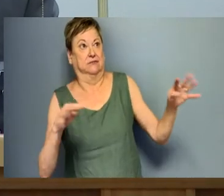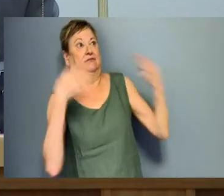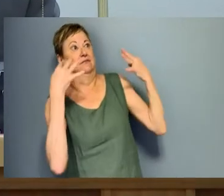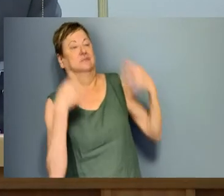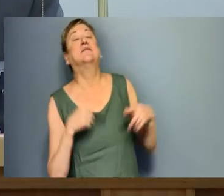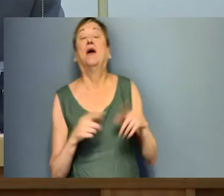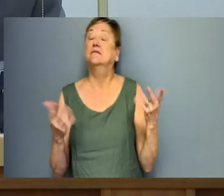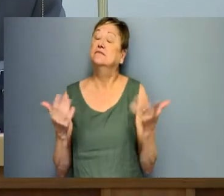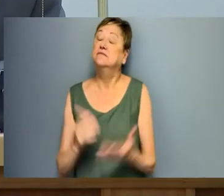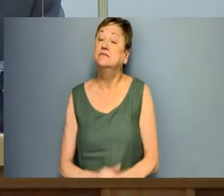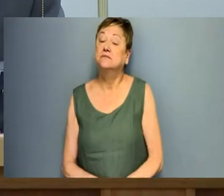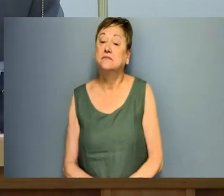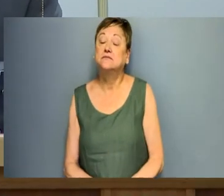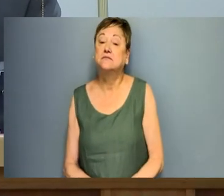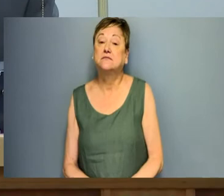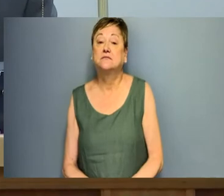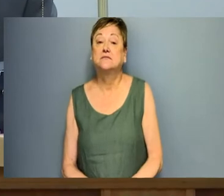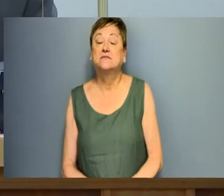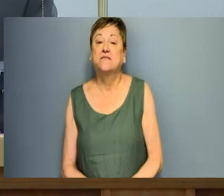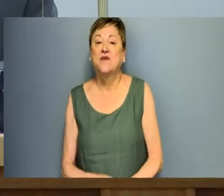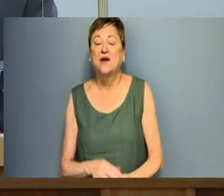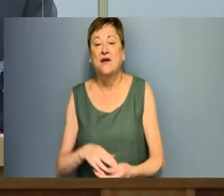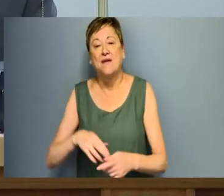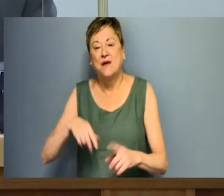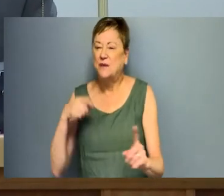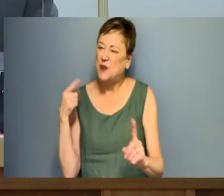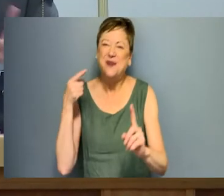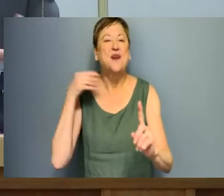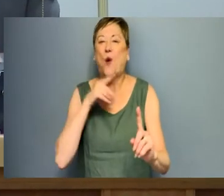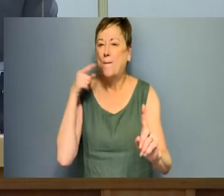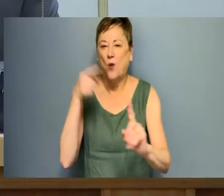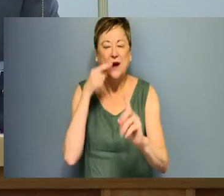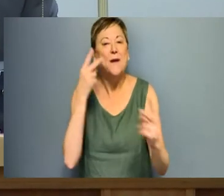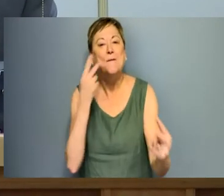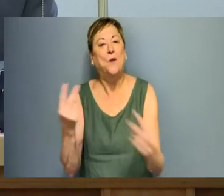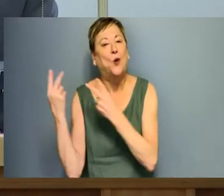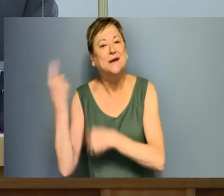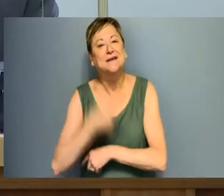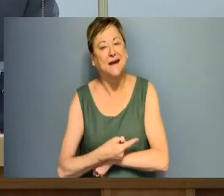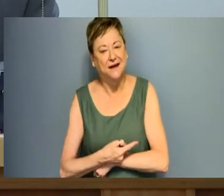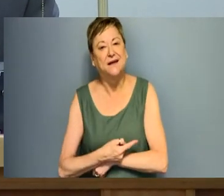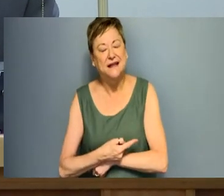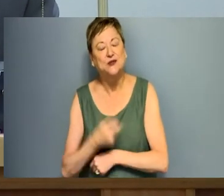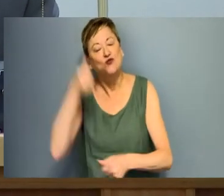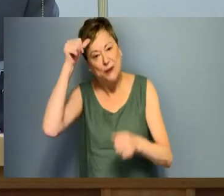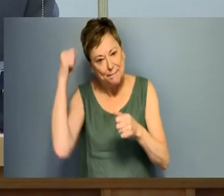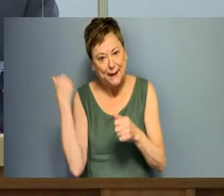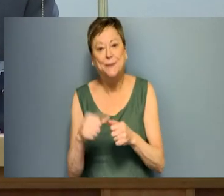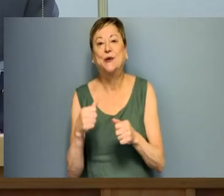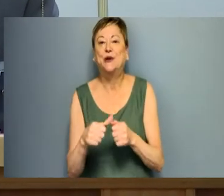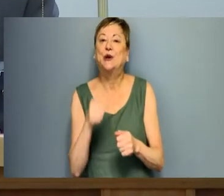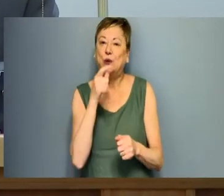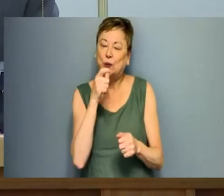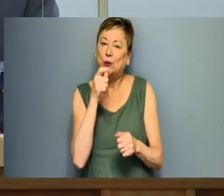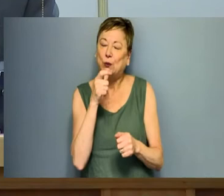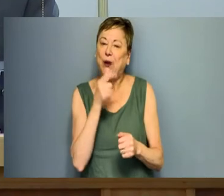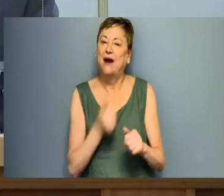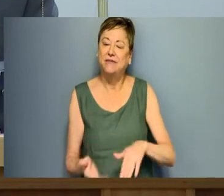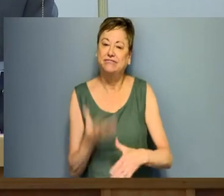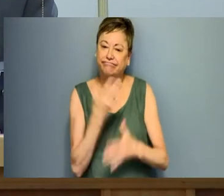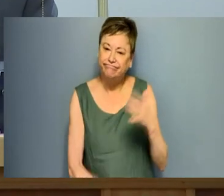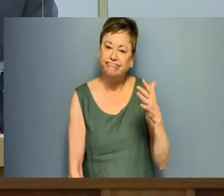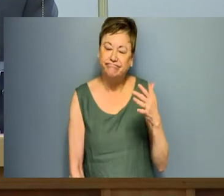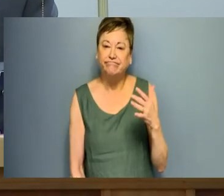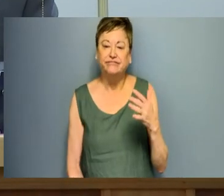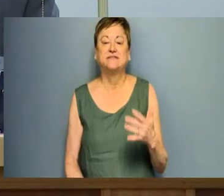But it was, I think, kind of the point of Memorial Day in many ways is not, it's remembering those who have passed on, but